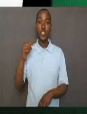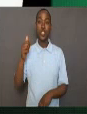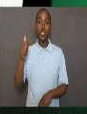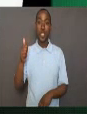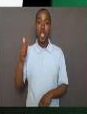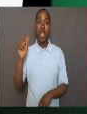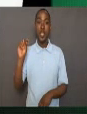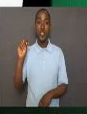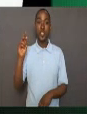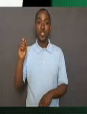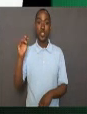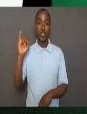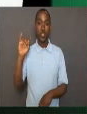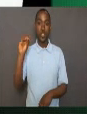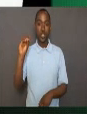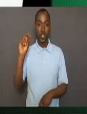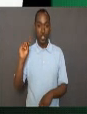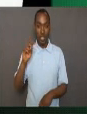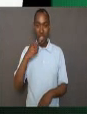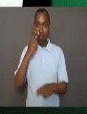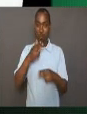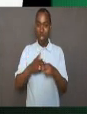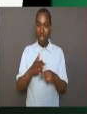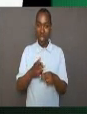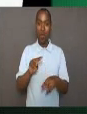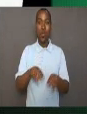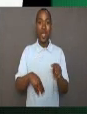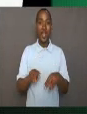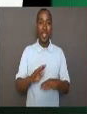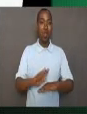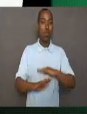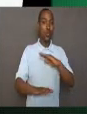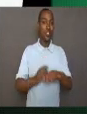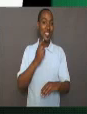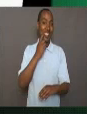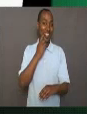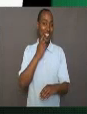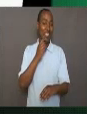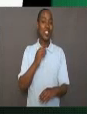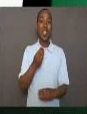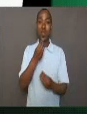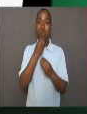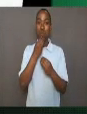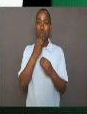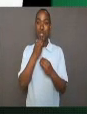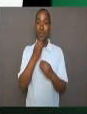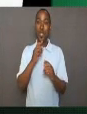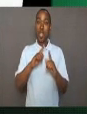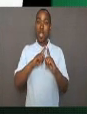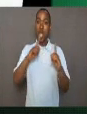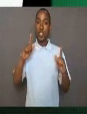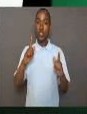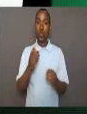mechanical process, the teeth bite and chew the larger,